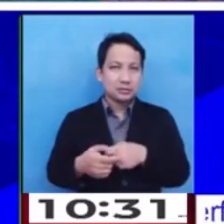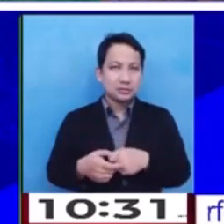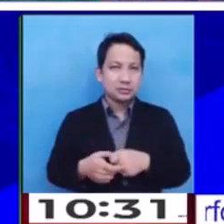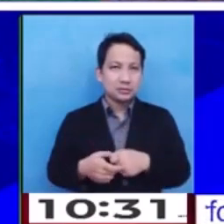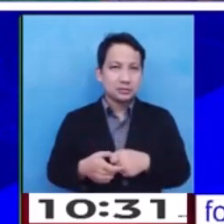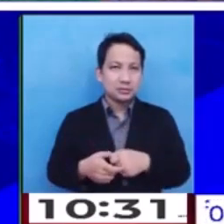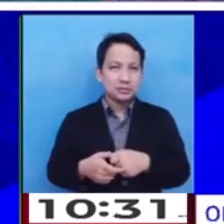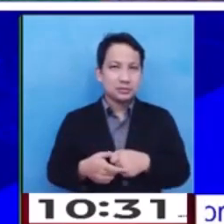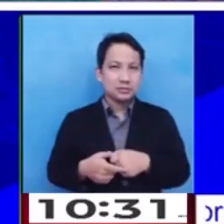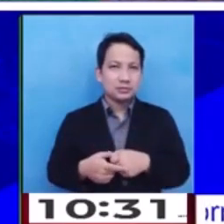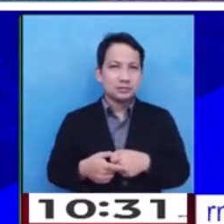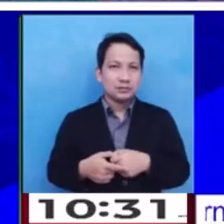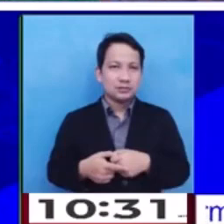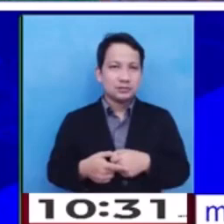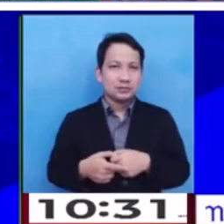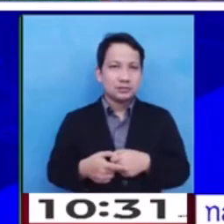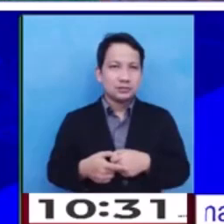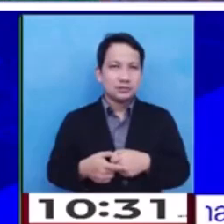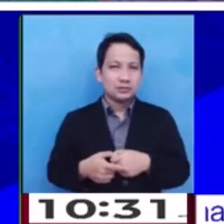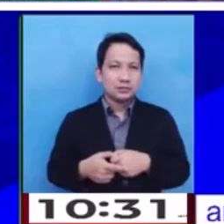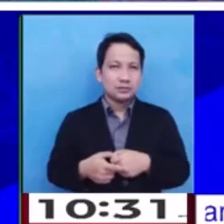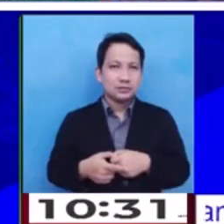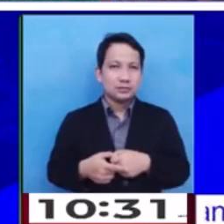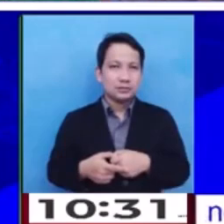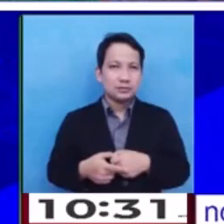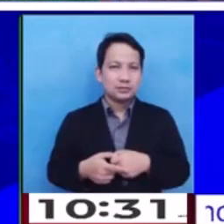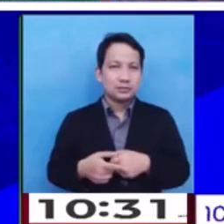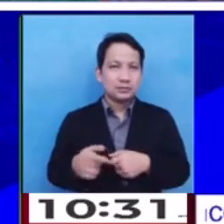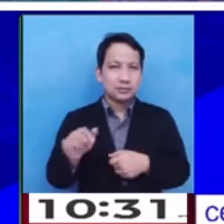immediate both immediate